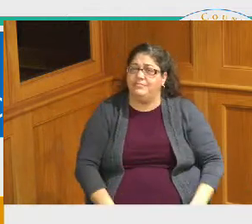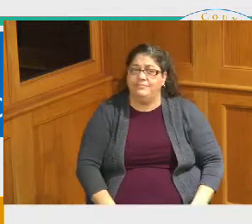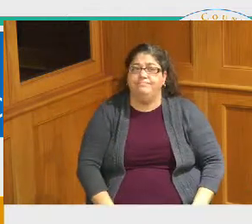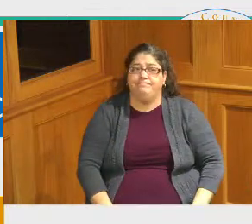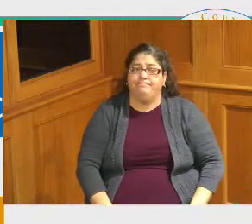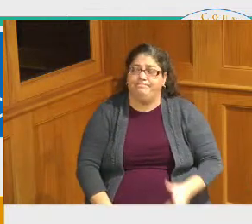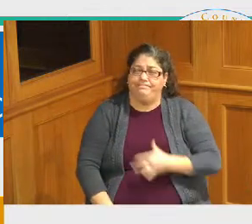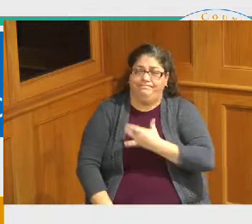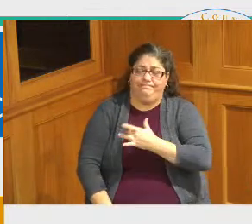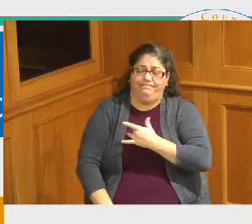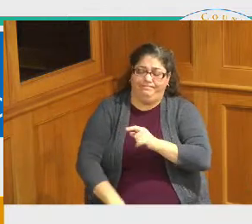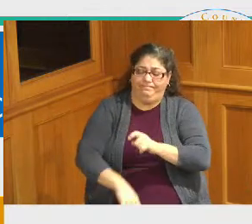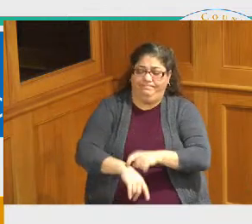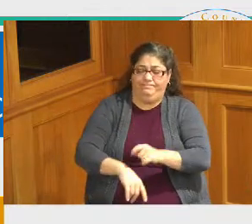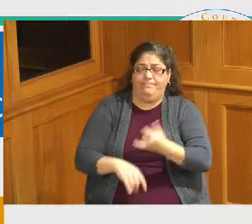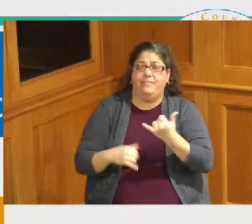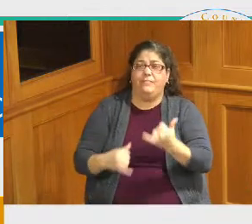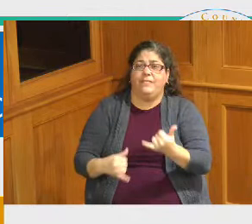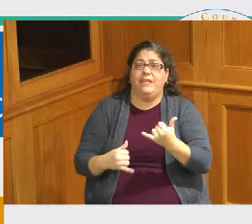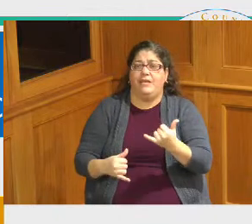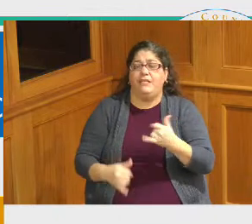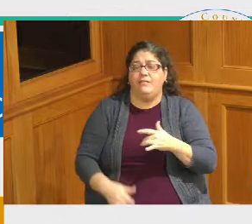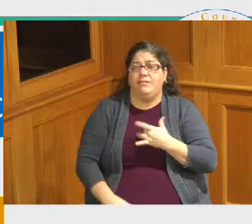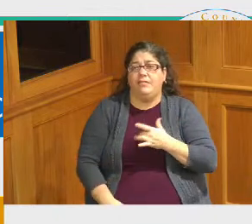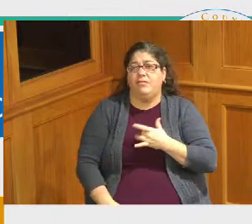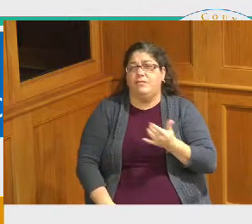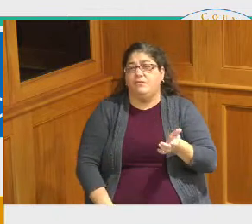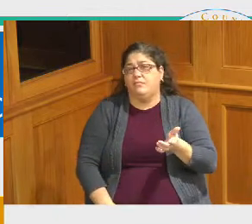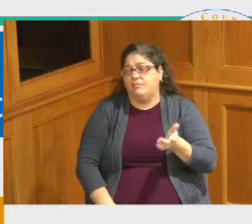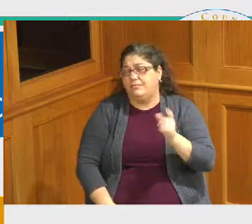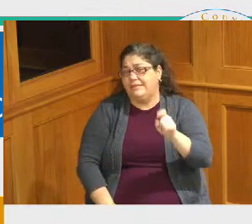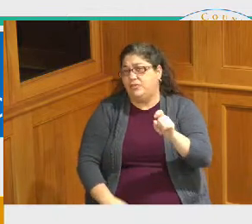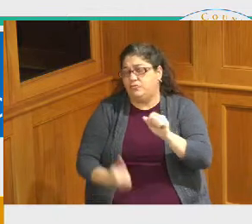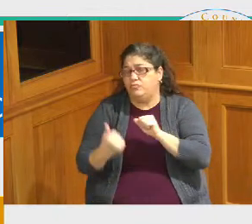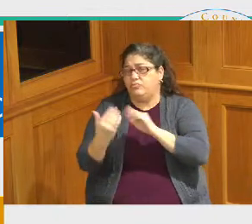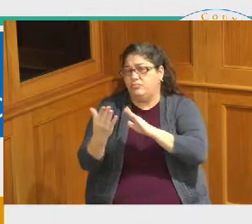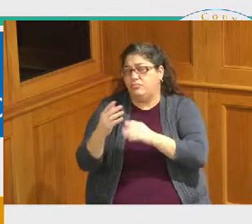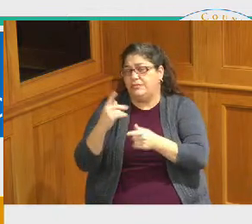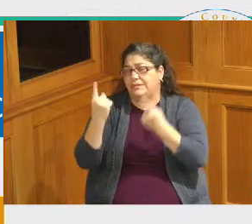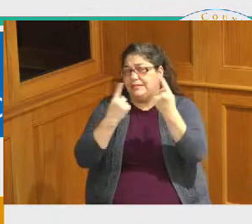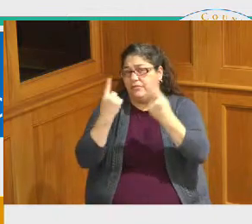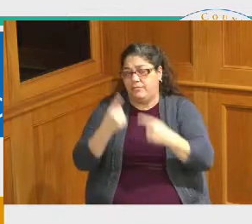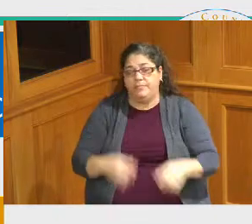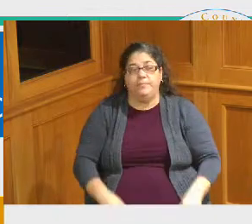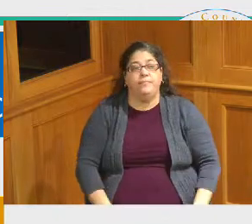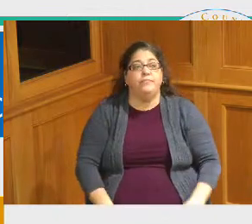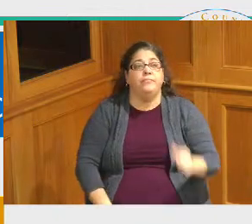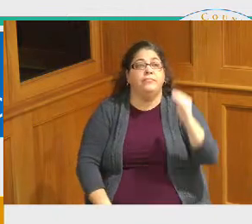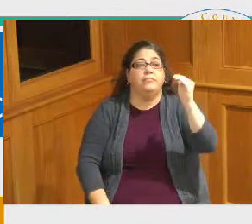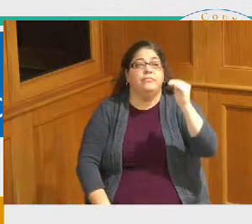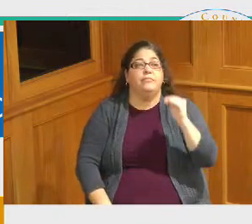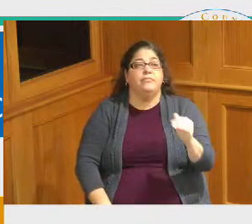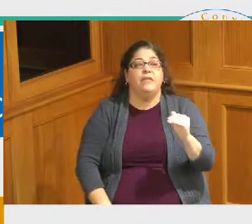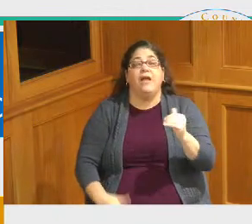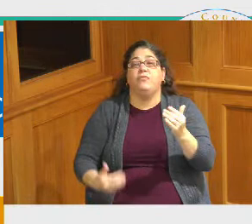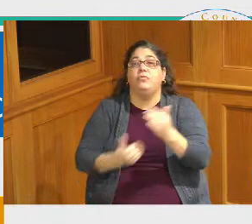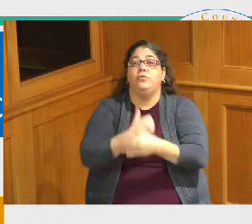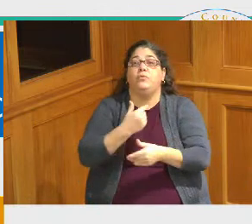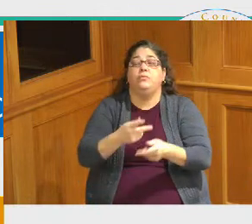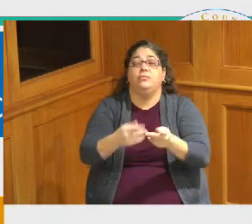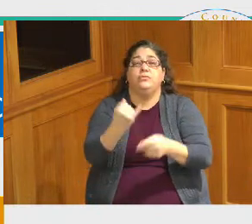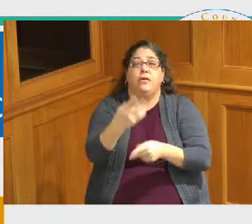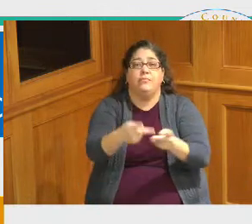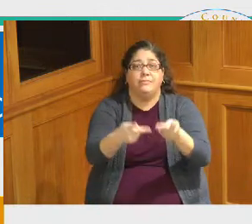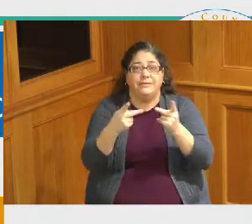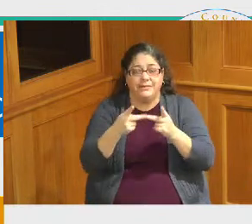feel that this is something that we need to address. And secondly, we have a new position request for a